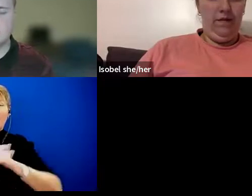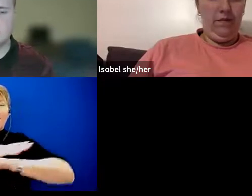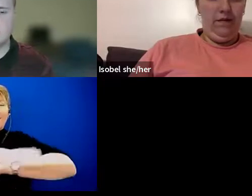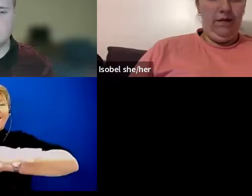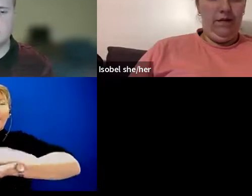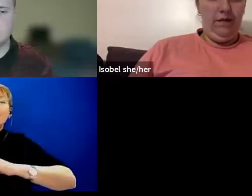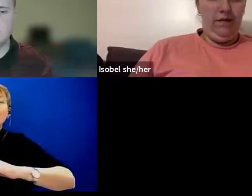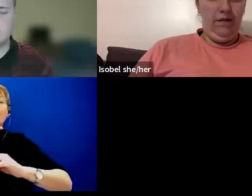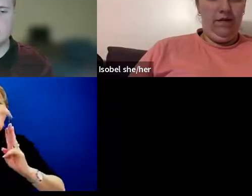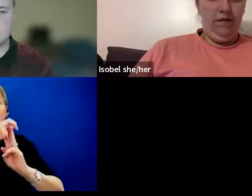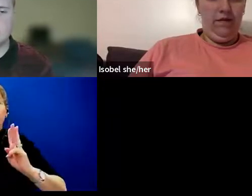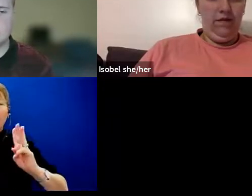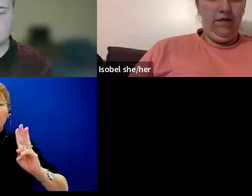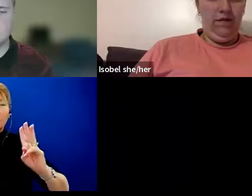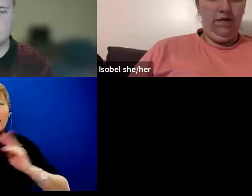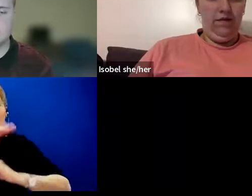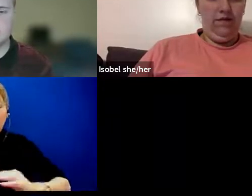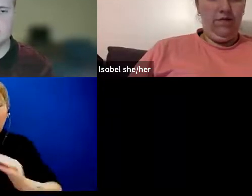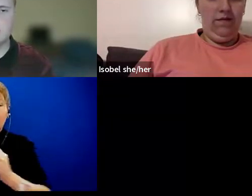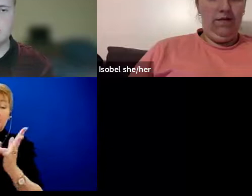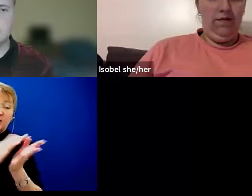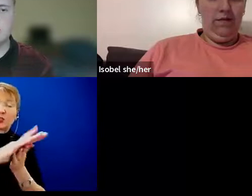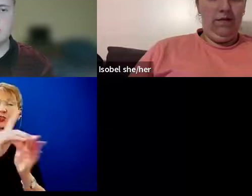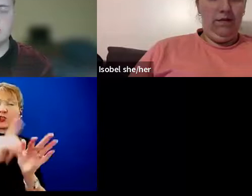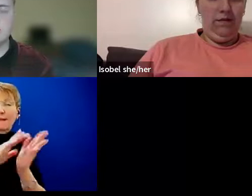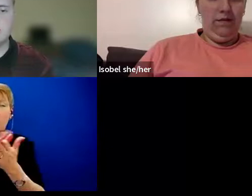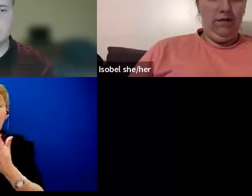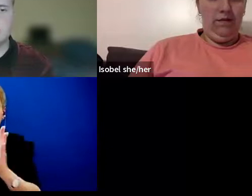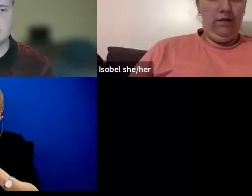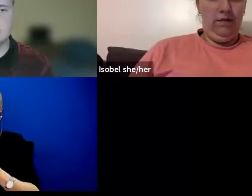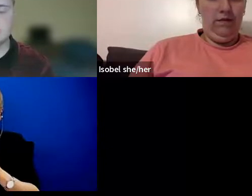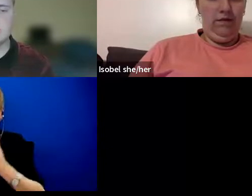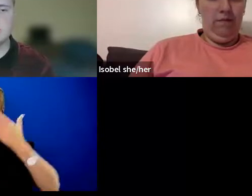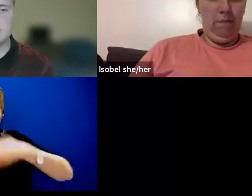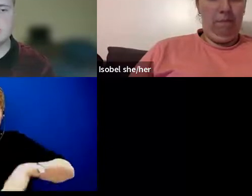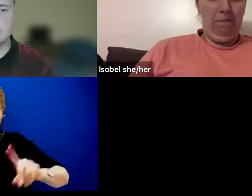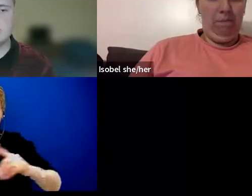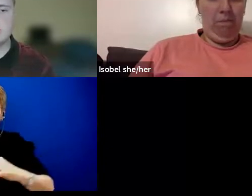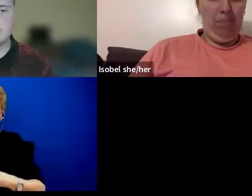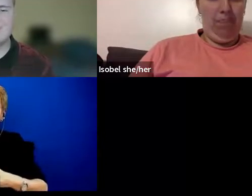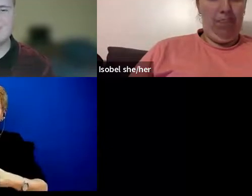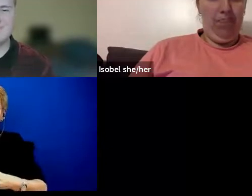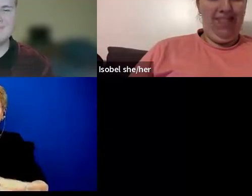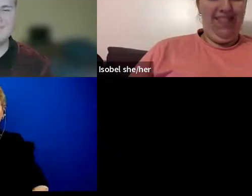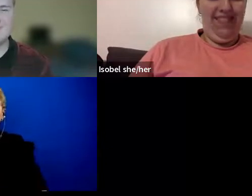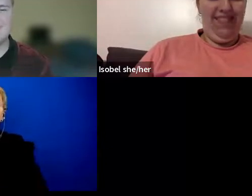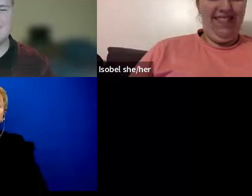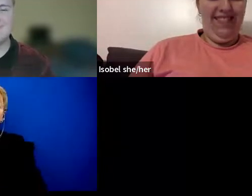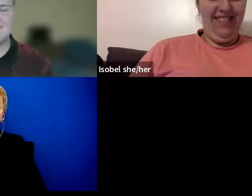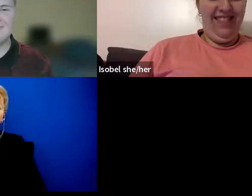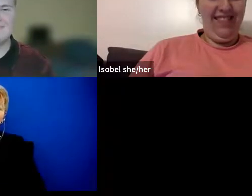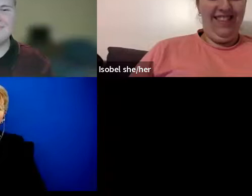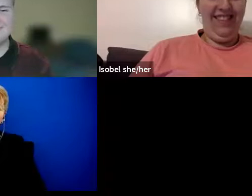My pronouns are she, her. My visual description is that I have grey hair that I wished was blonde, and in